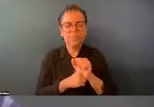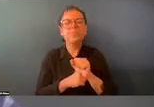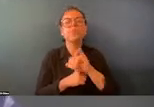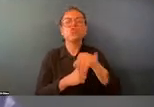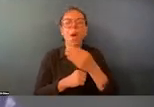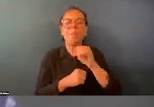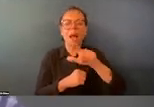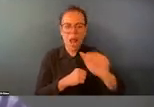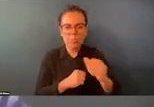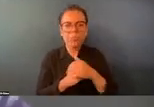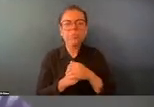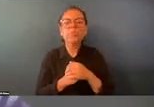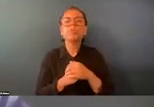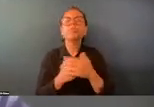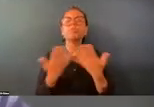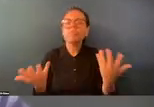She's very